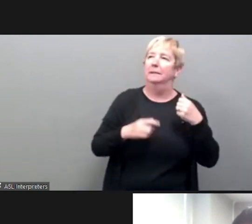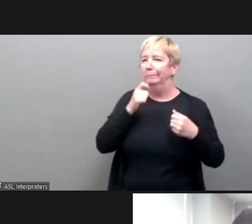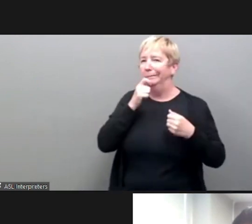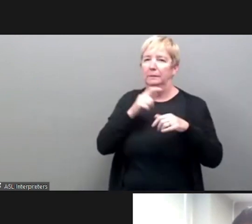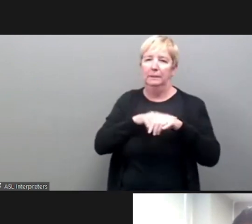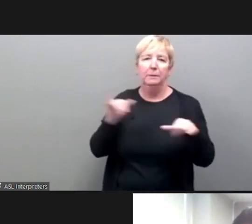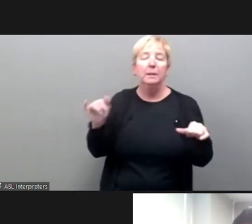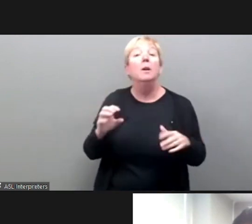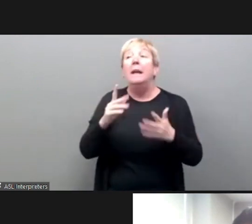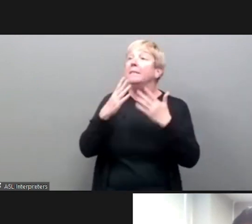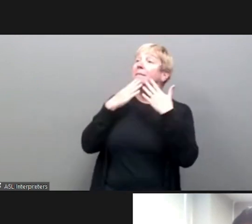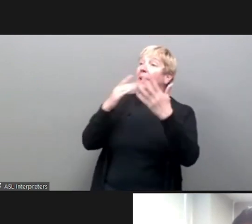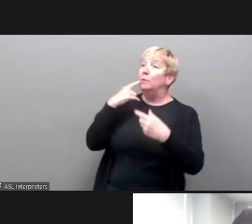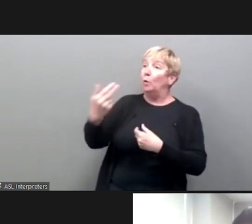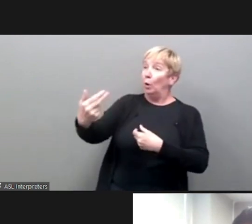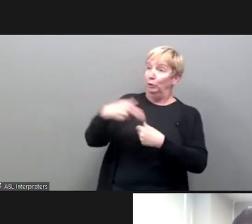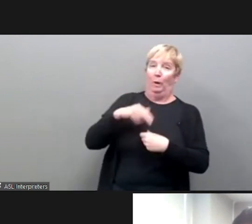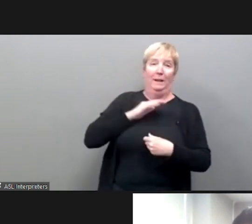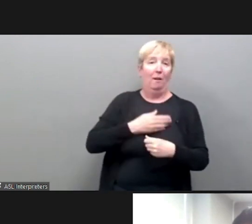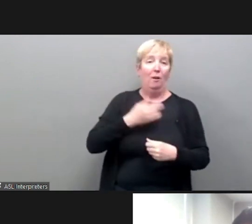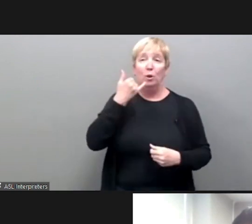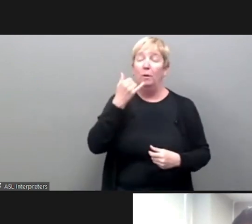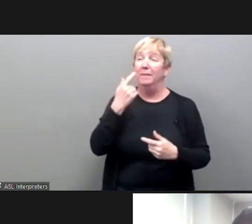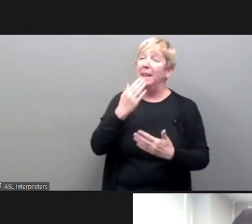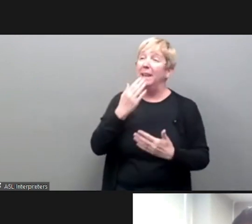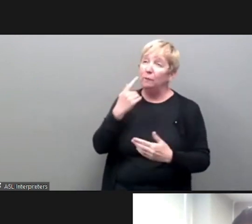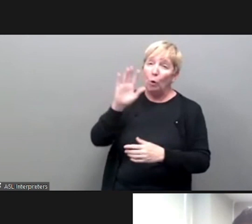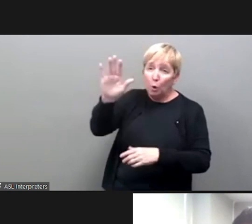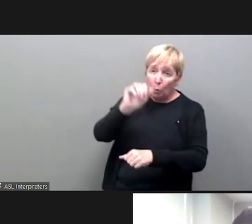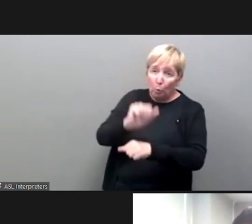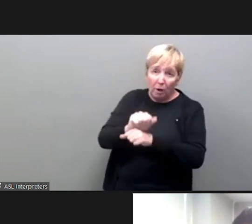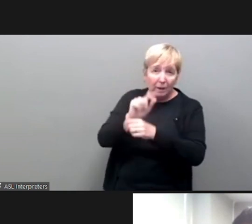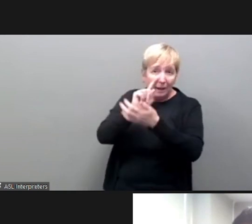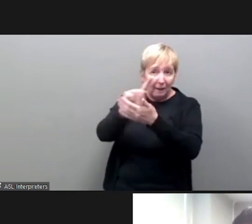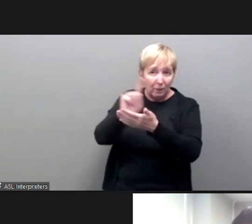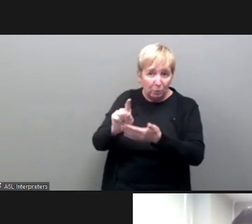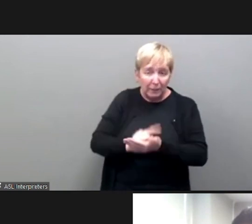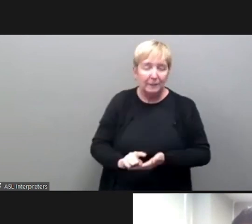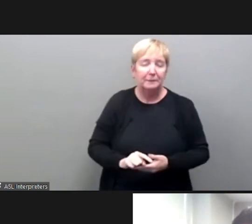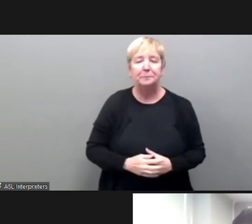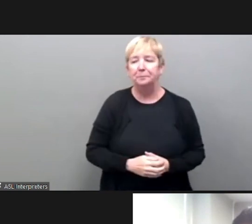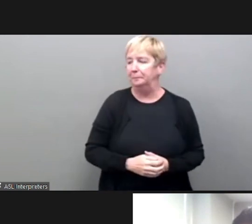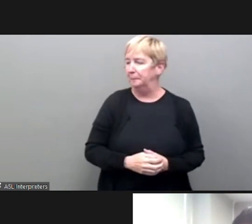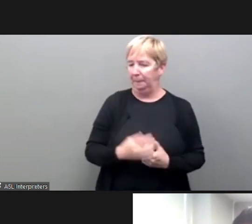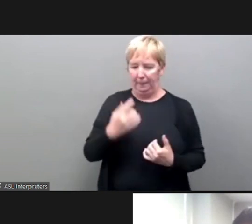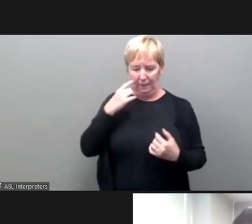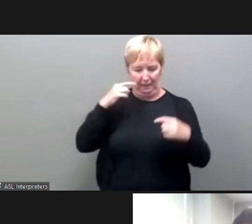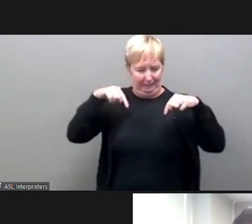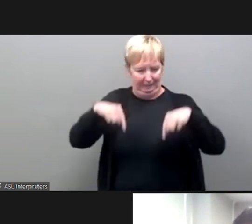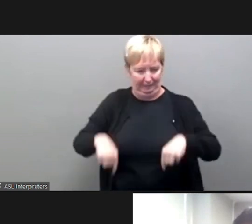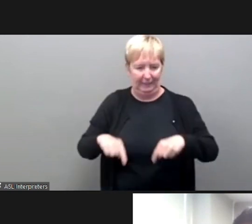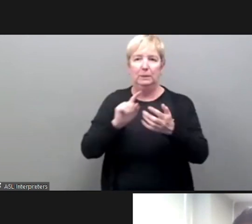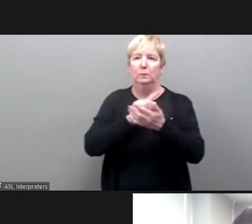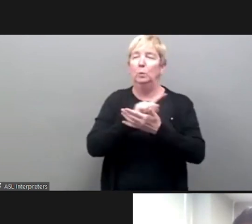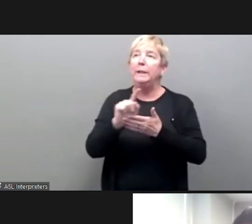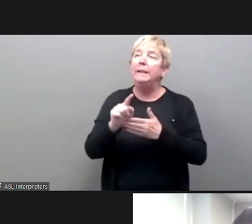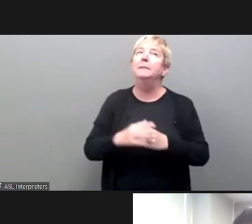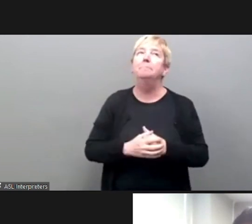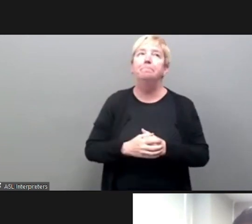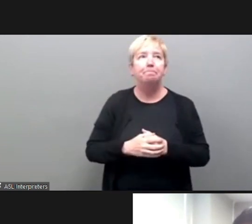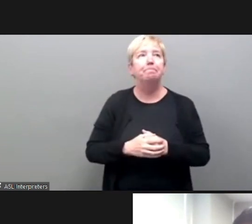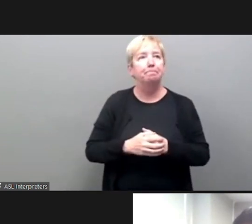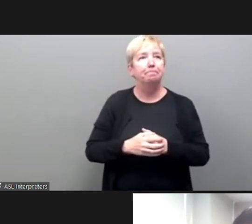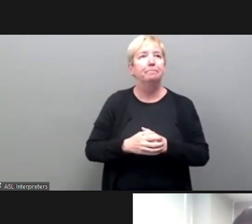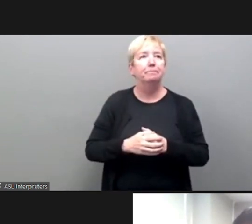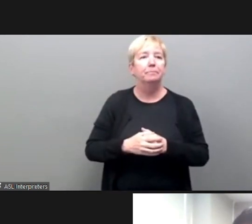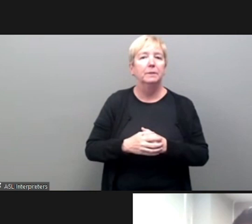and once again doing all you do every week. I just want to, I think this particular press conference really showed like the